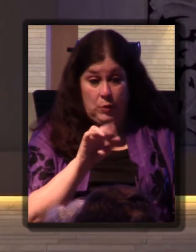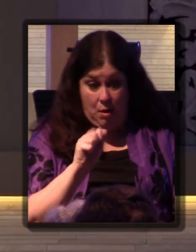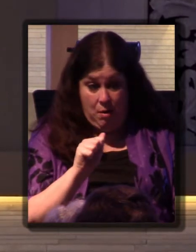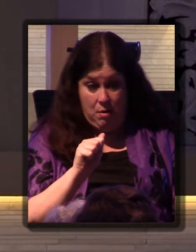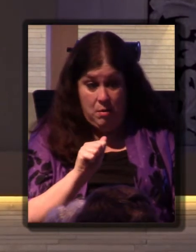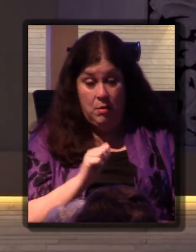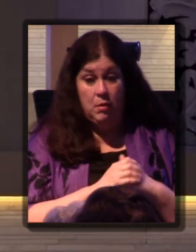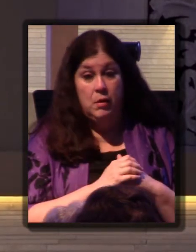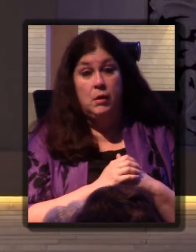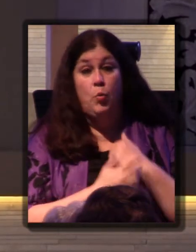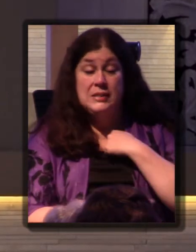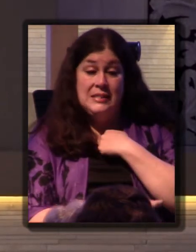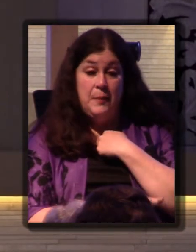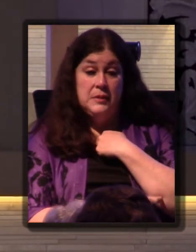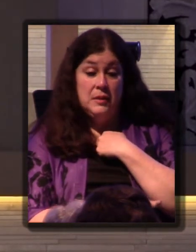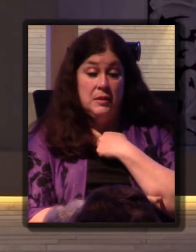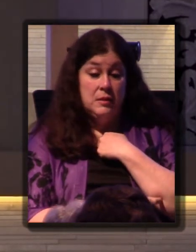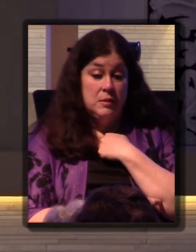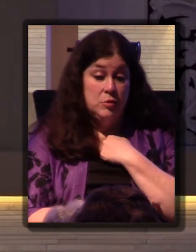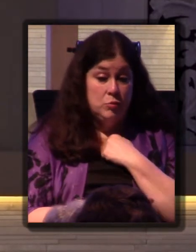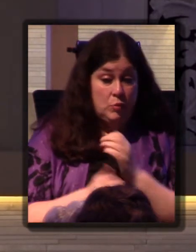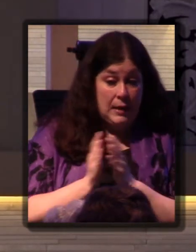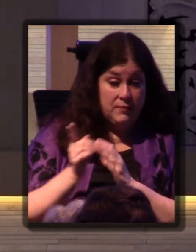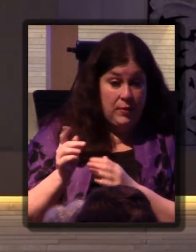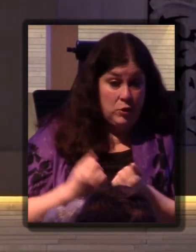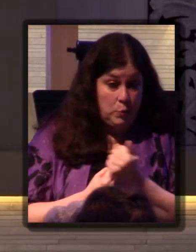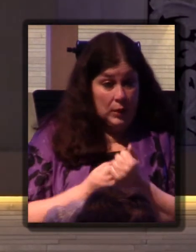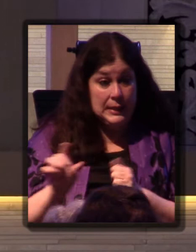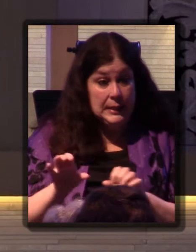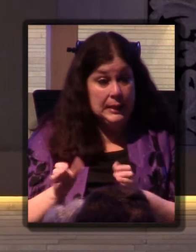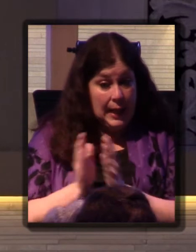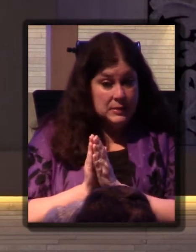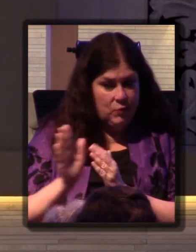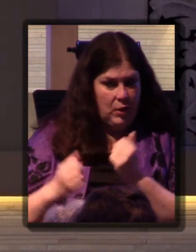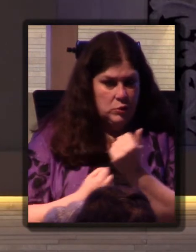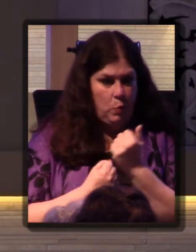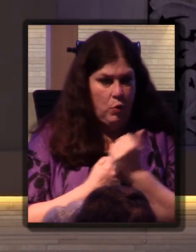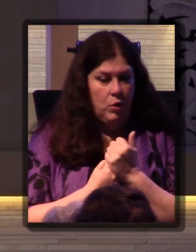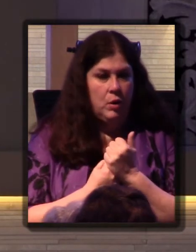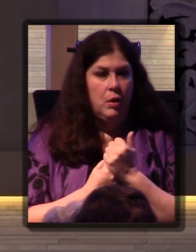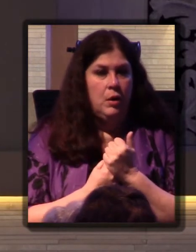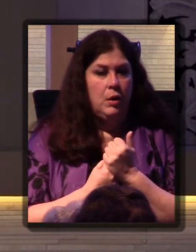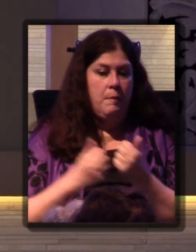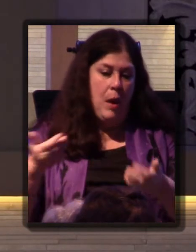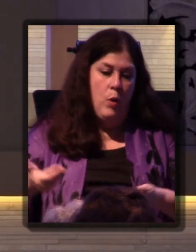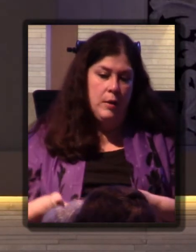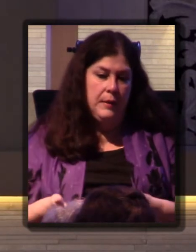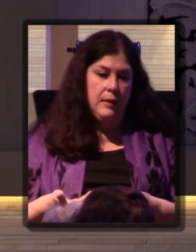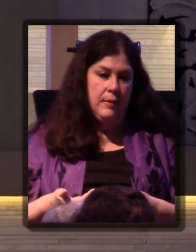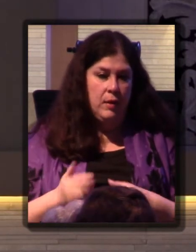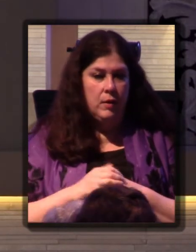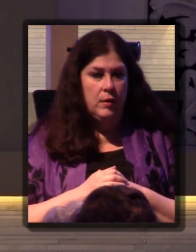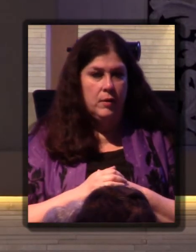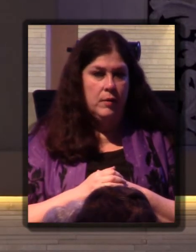Assyria and was tempted to seek their support. In fact, he did seek their support by